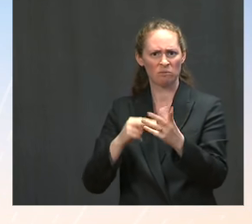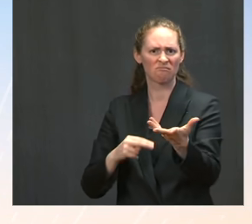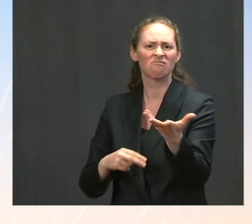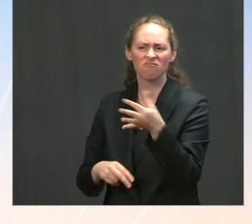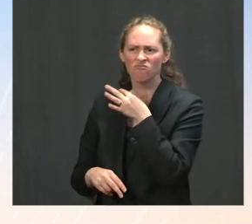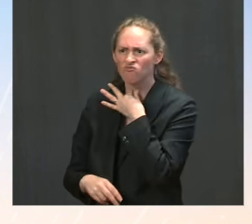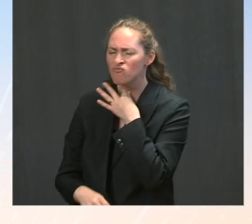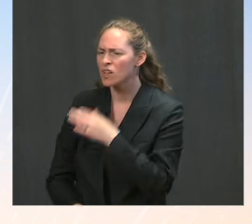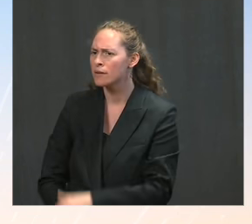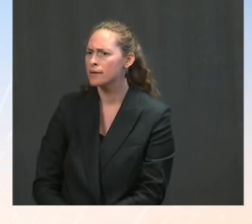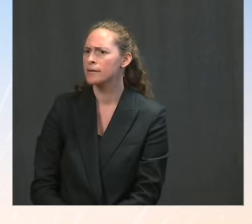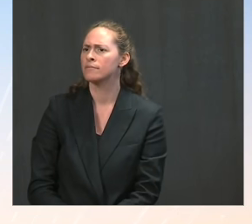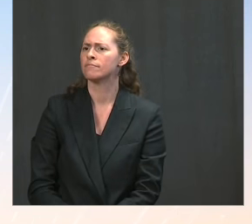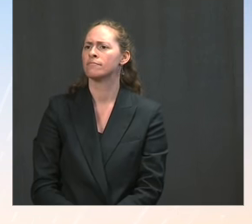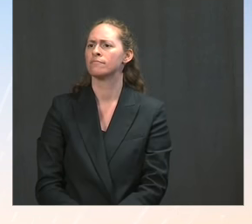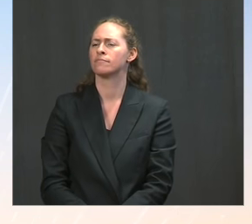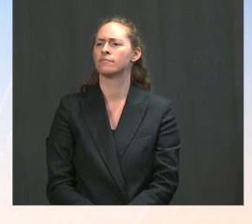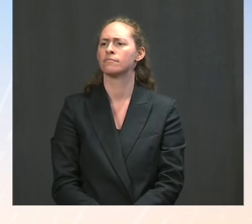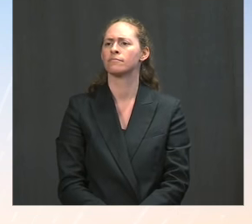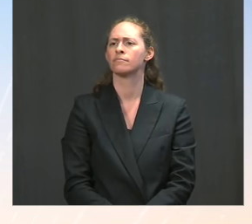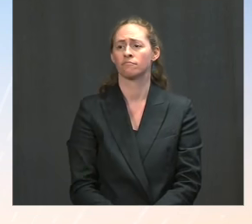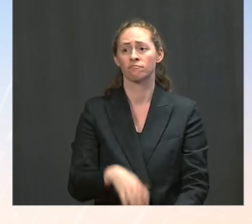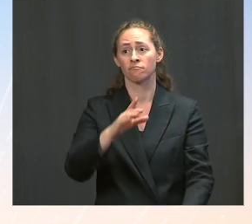and disagree with his comments,